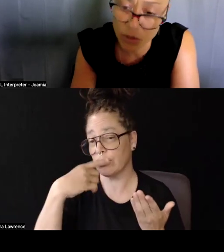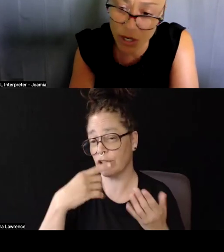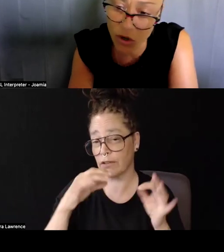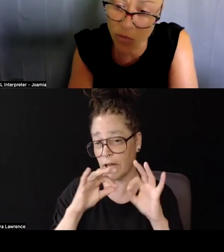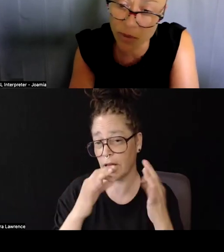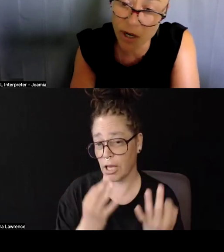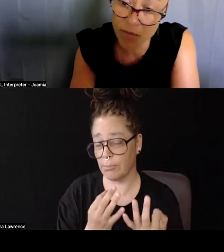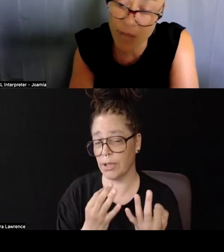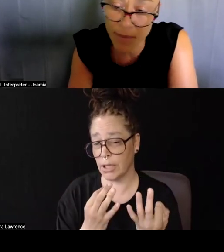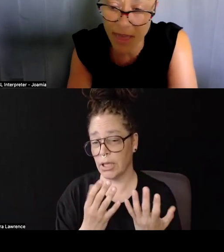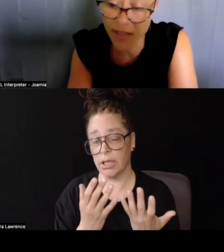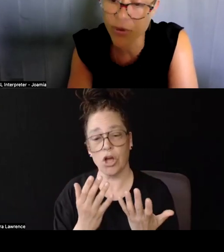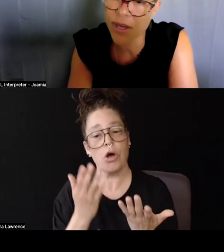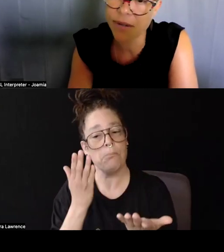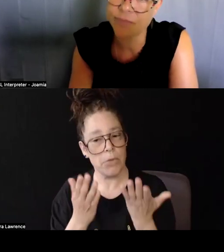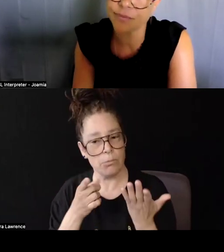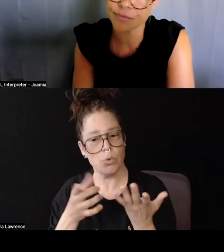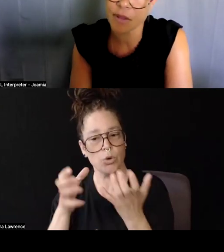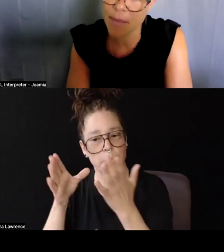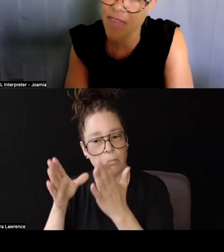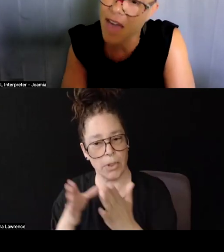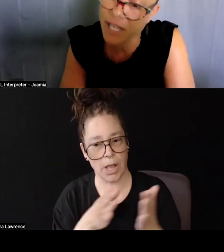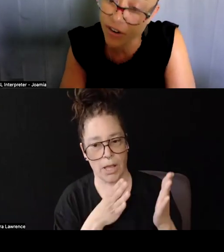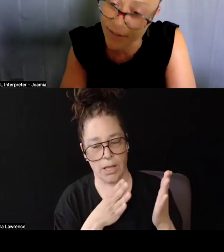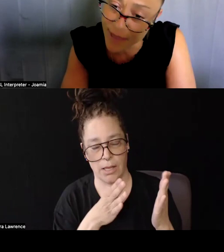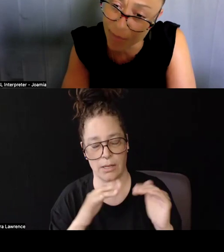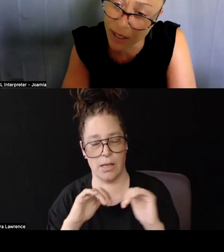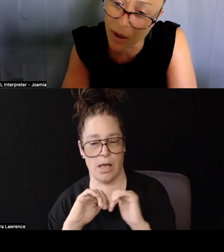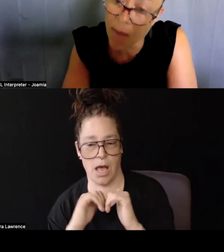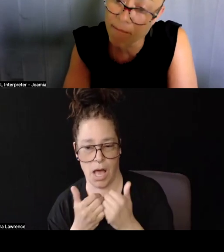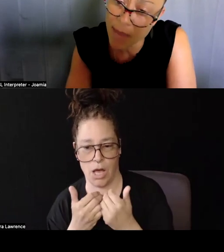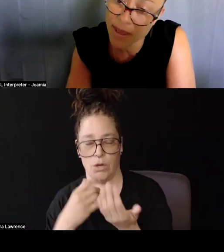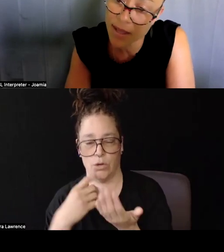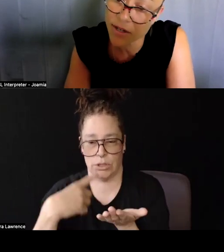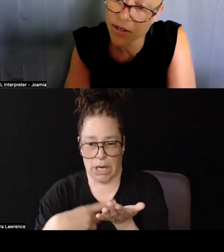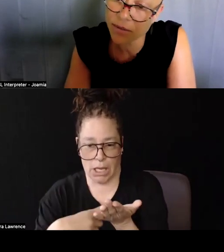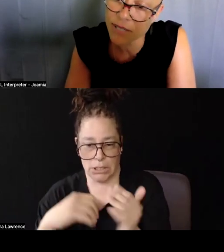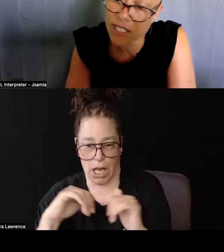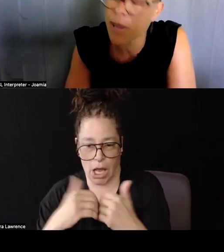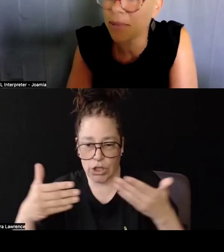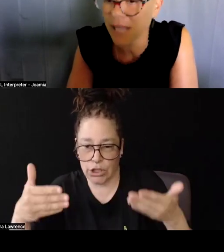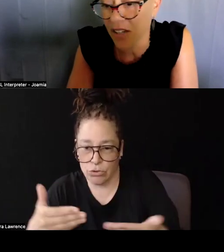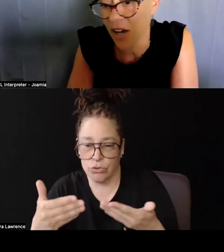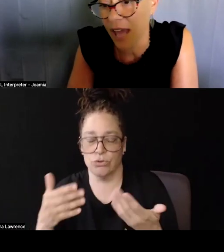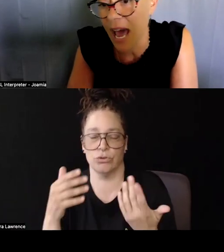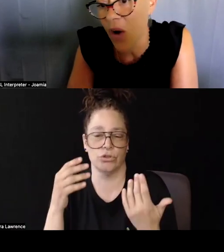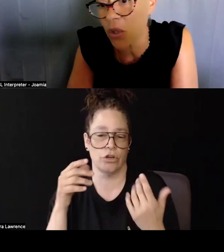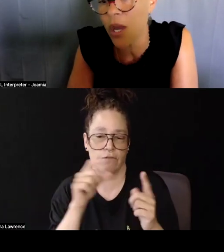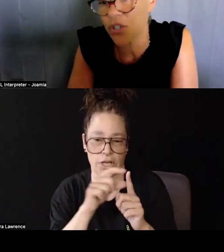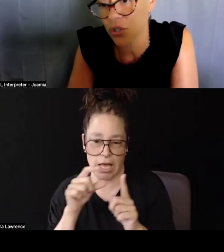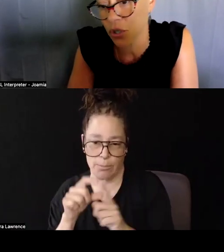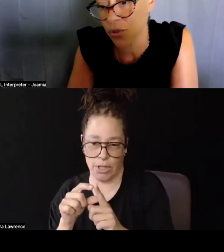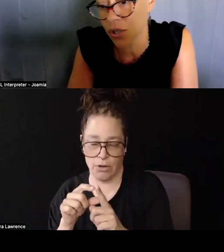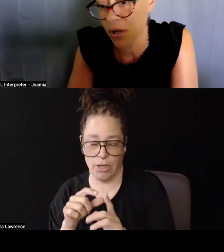to language at home, maybe they live with maybe they have a hearing family, maybe there needs to be a plan on how